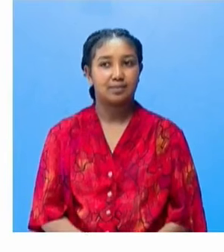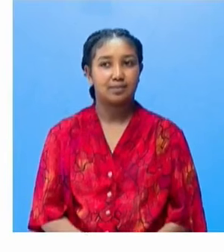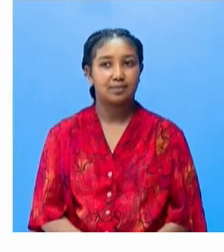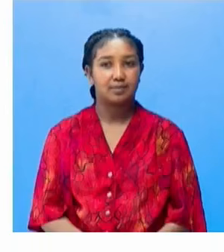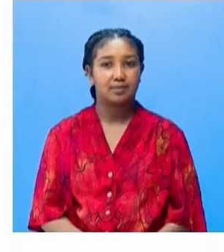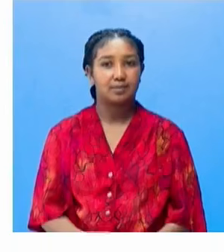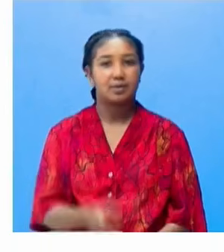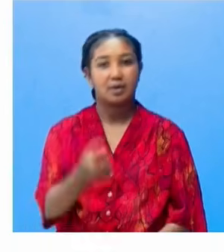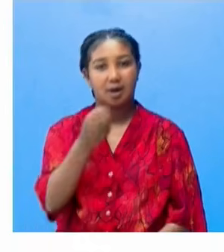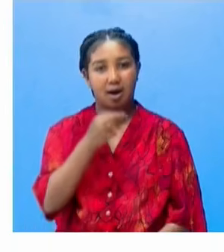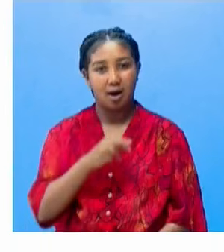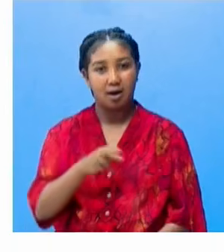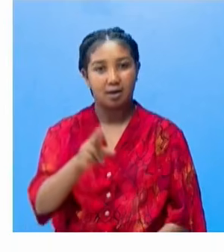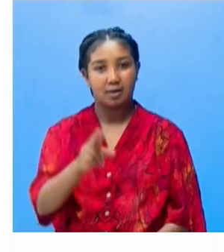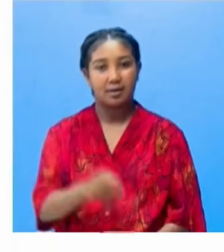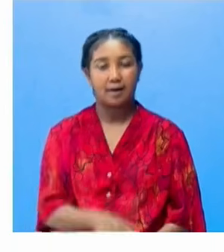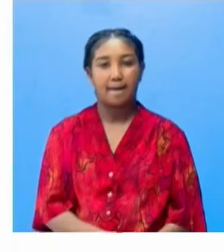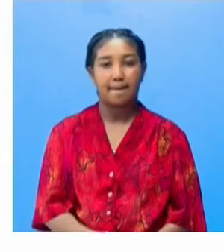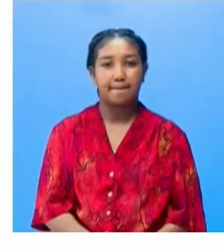are